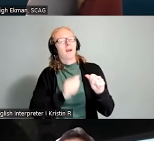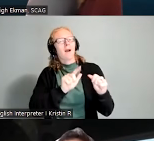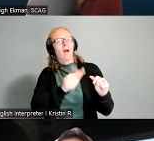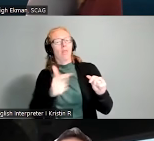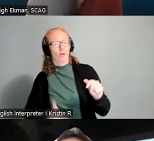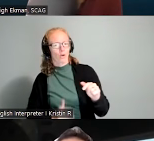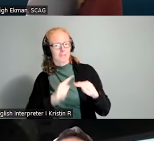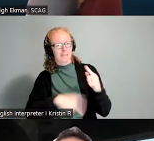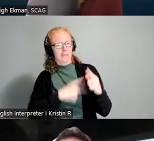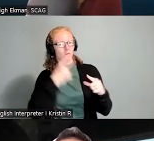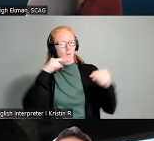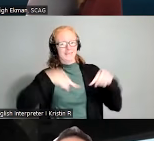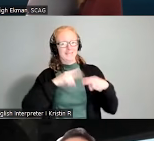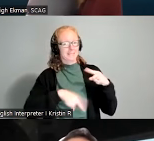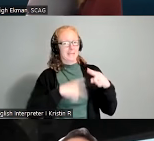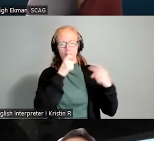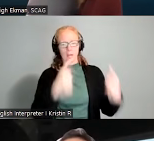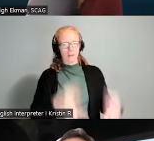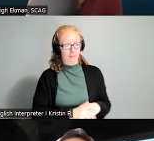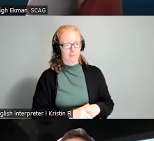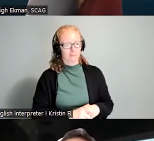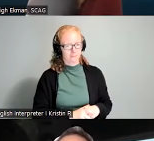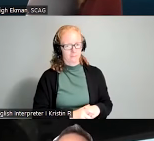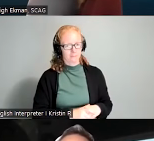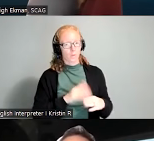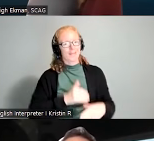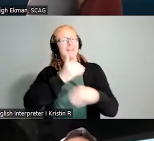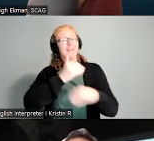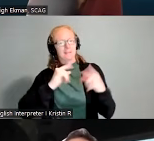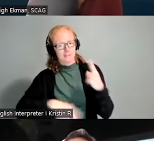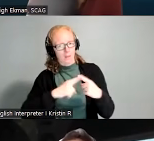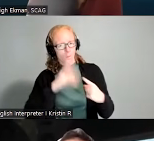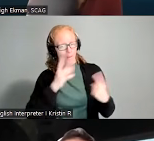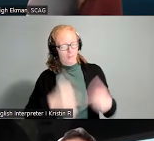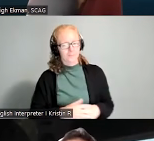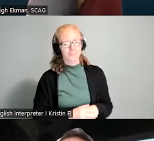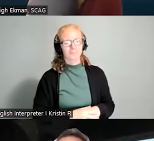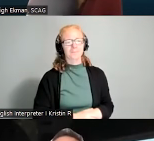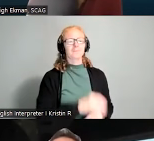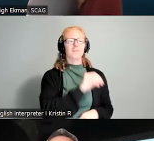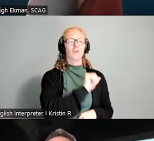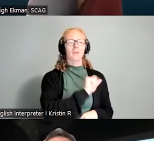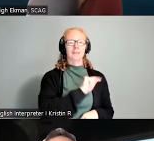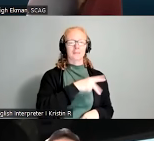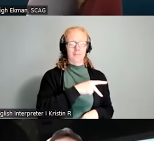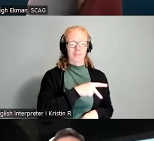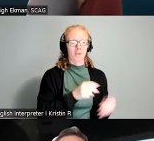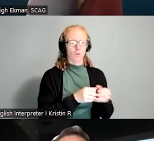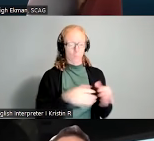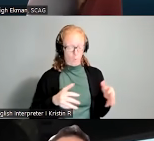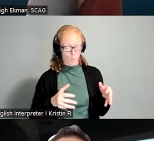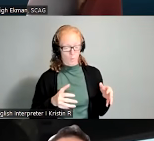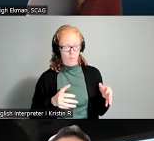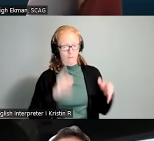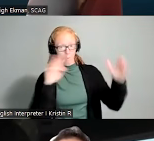cycle. It's not happening for this one currently. And the manner in which an RTP growth forecast becomes a piece of the